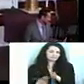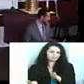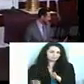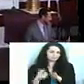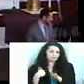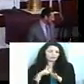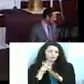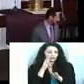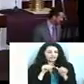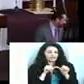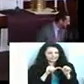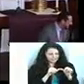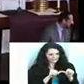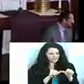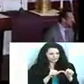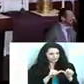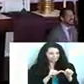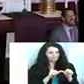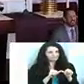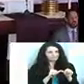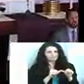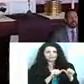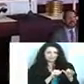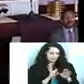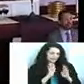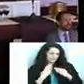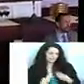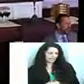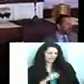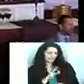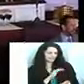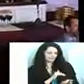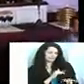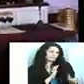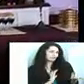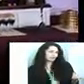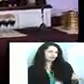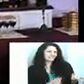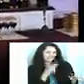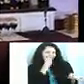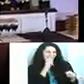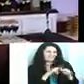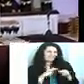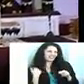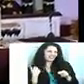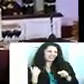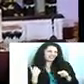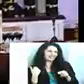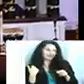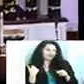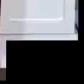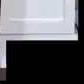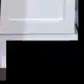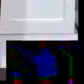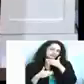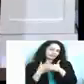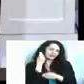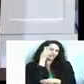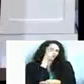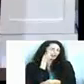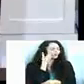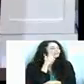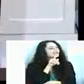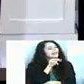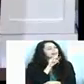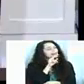continue to be the body of Christ. It really is a joy. I've had so much fun over the last few weeks as we have been thinking about what Lent means